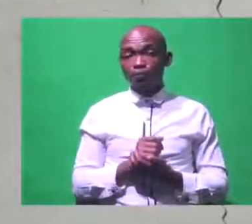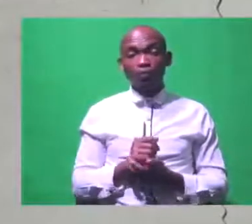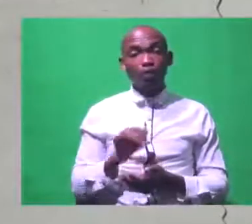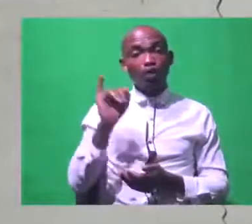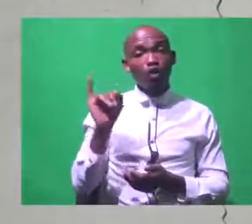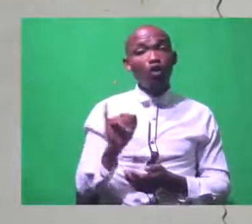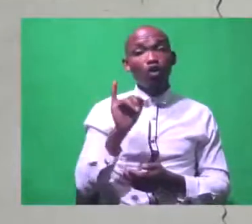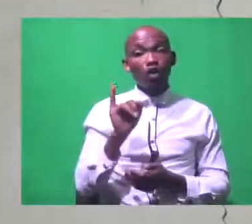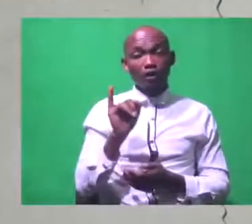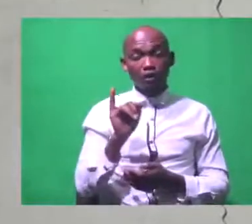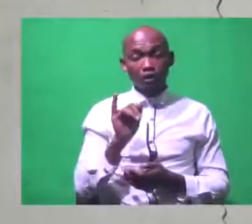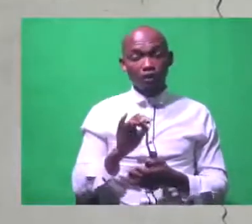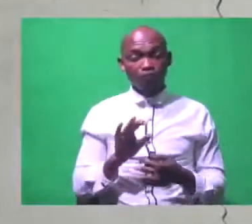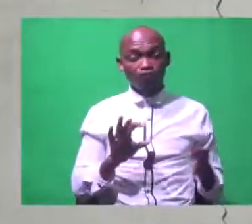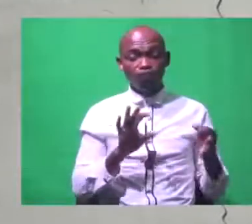organization.